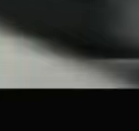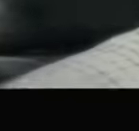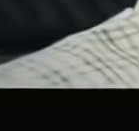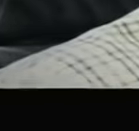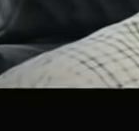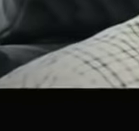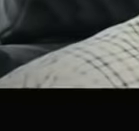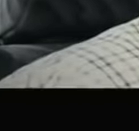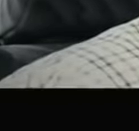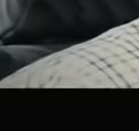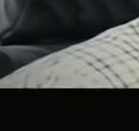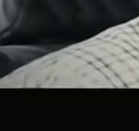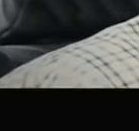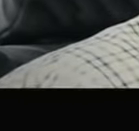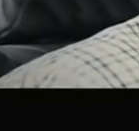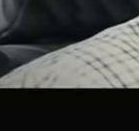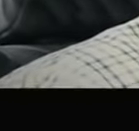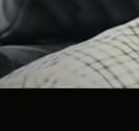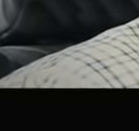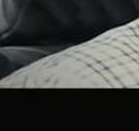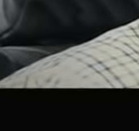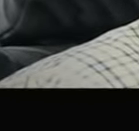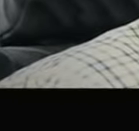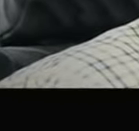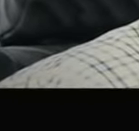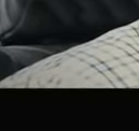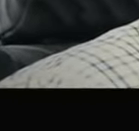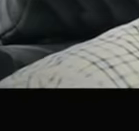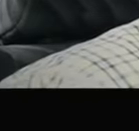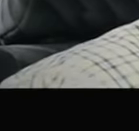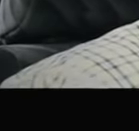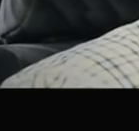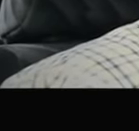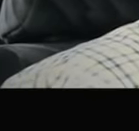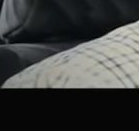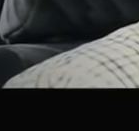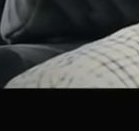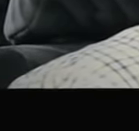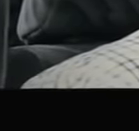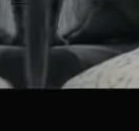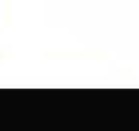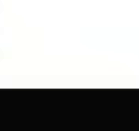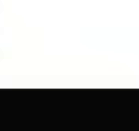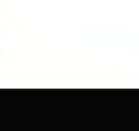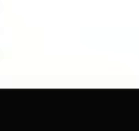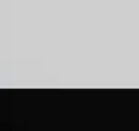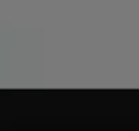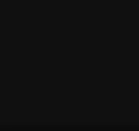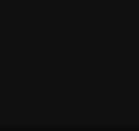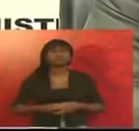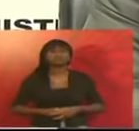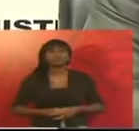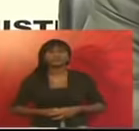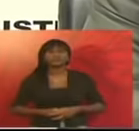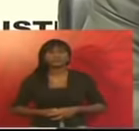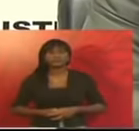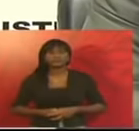I want to know if when you take the vaccine, anyone on the vaccine, if you can be able to give blood to anybody.